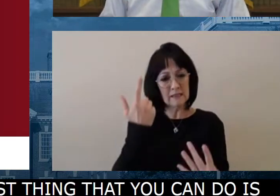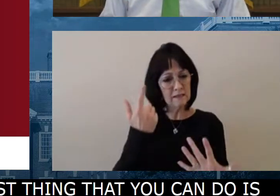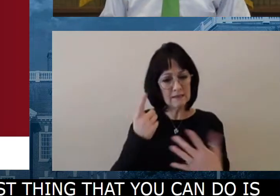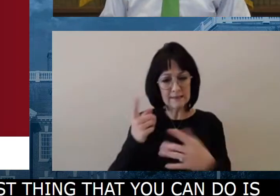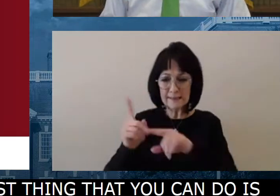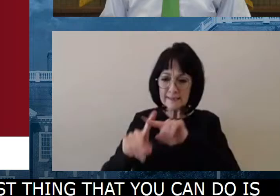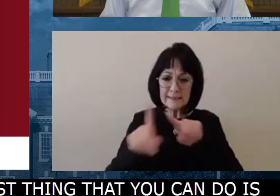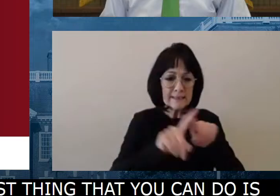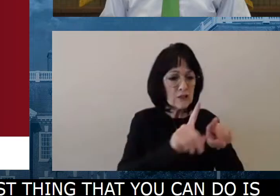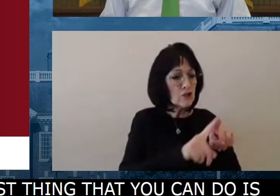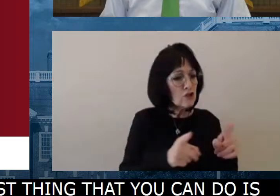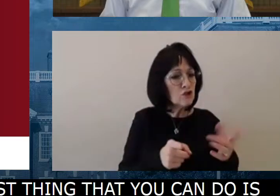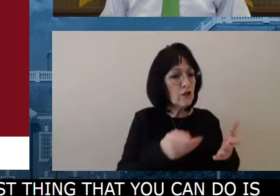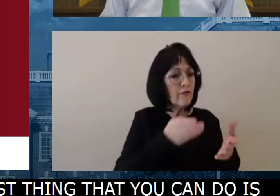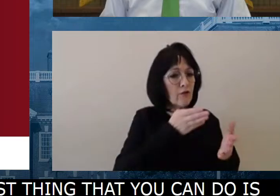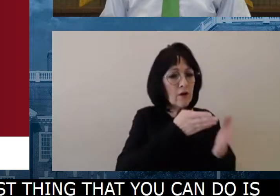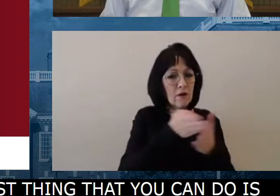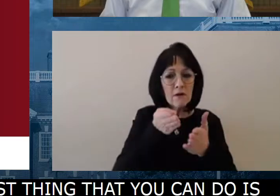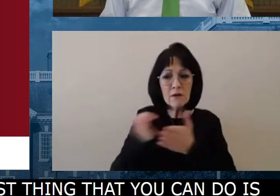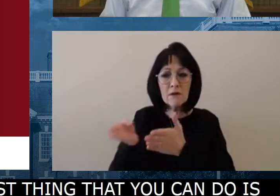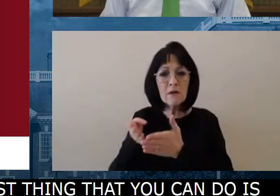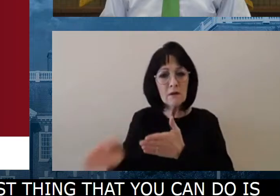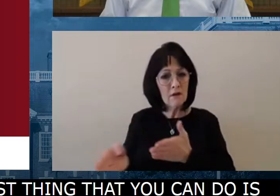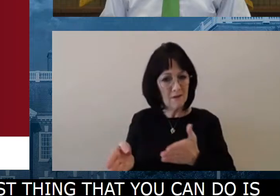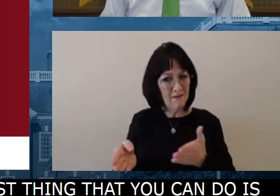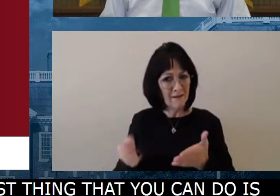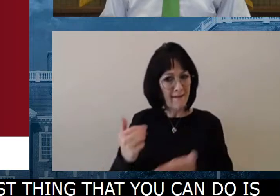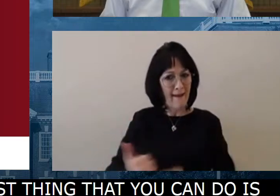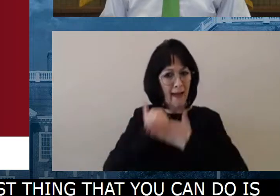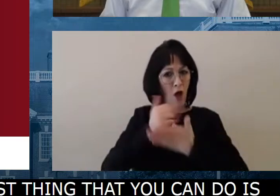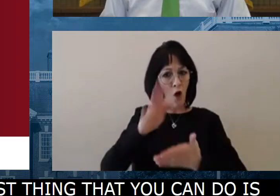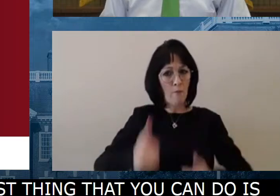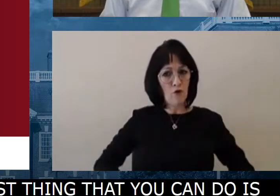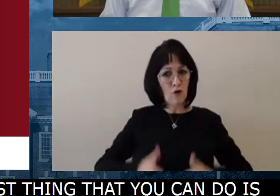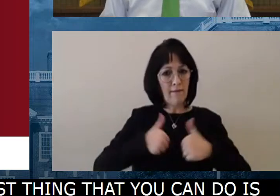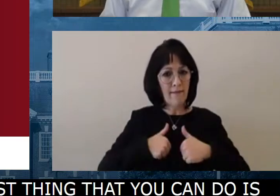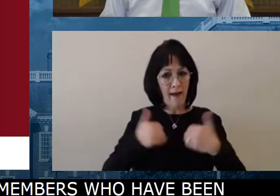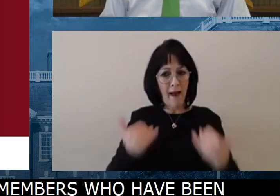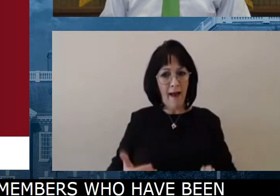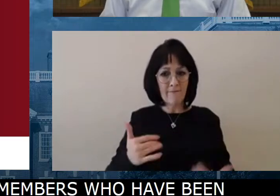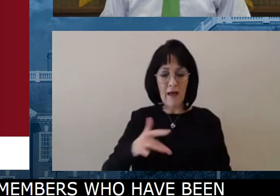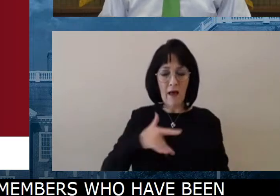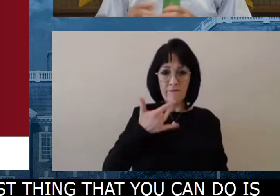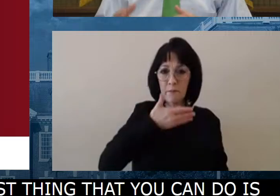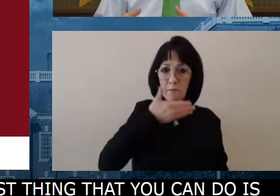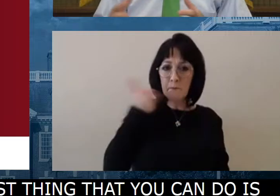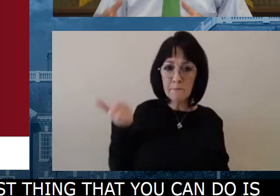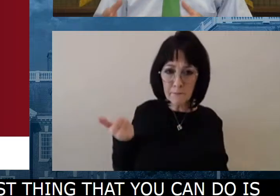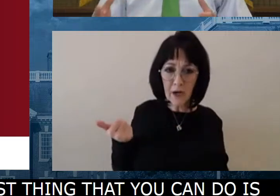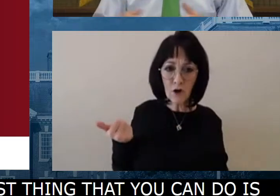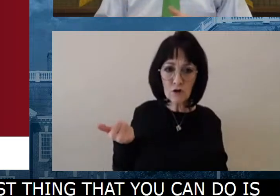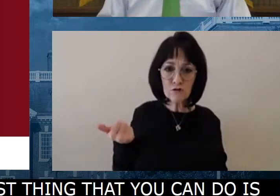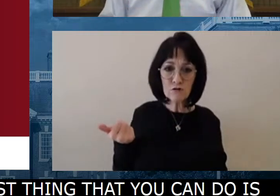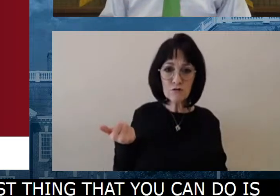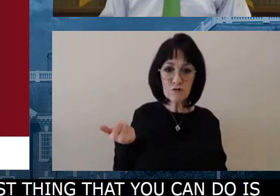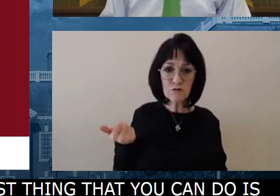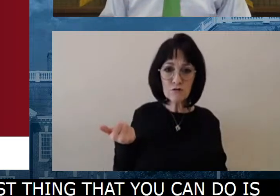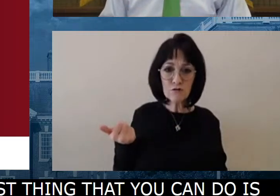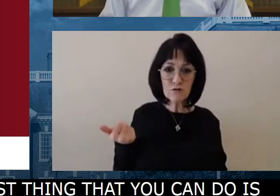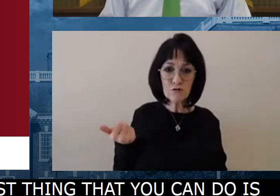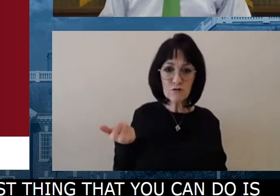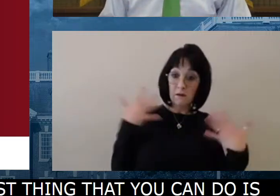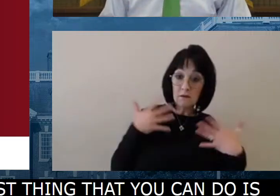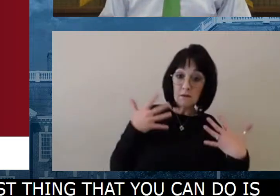Rattay is going to talk a little bit about the CDC guidance that indicates the kinds of things that you can